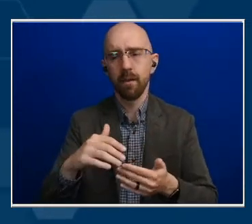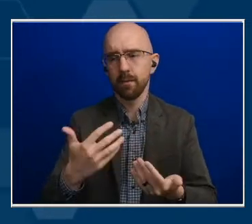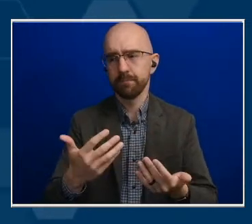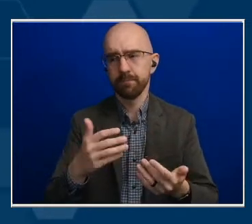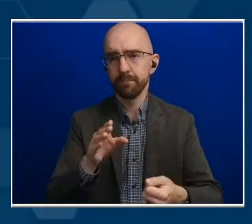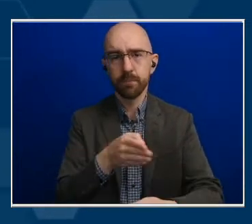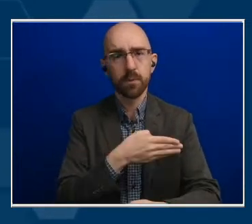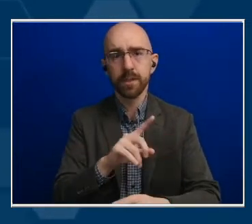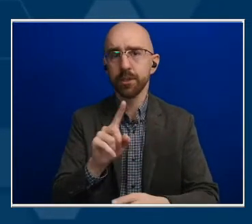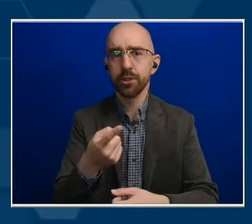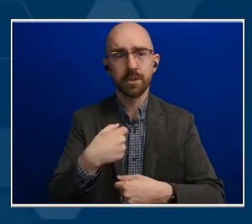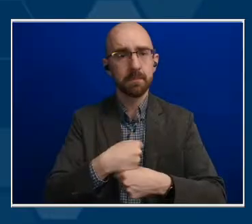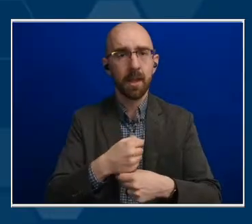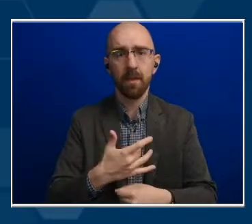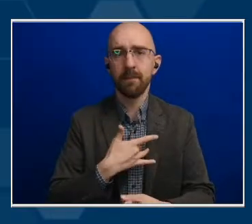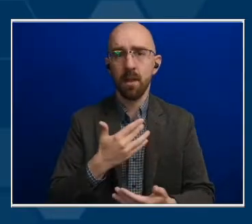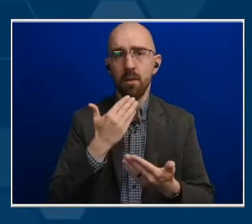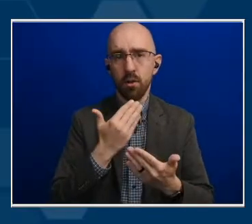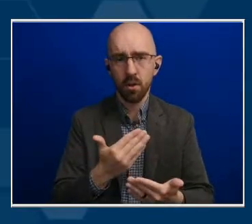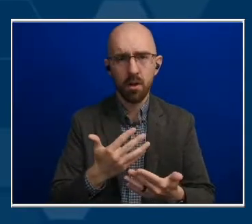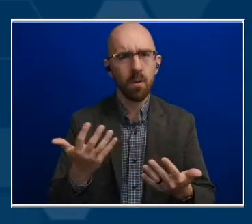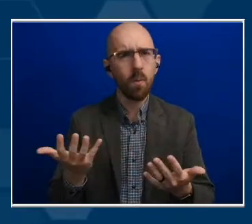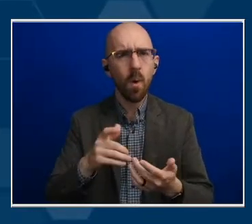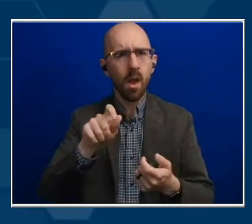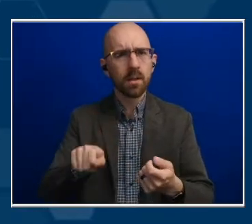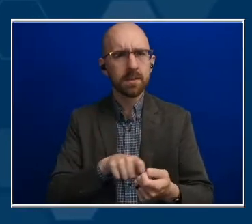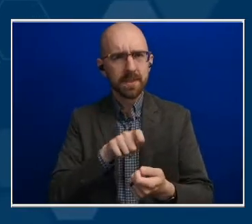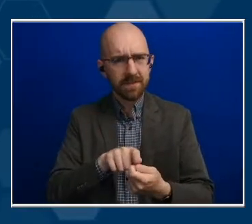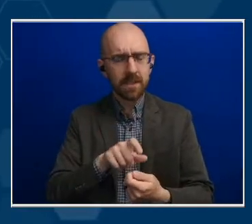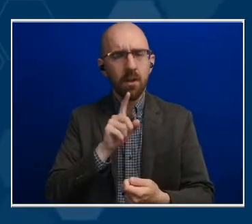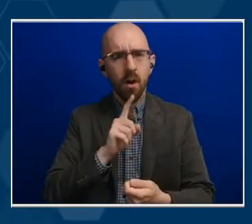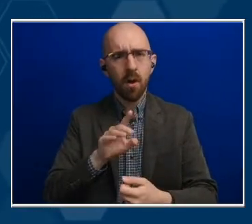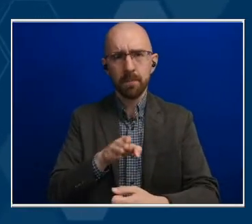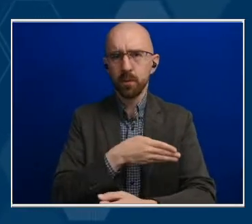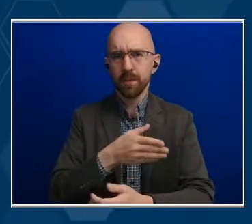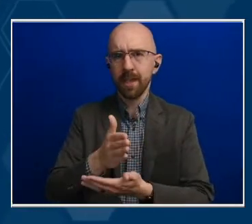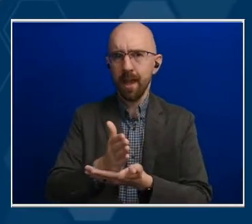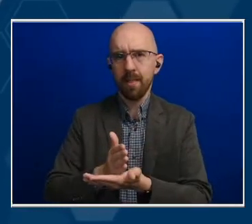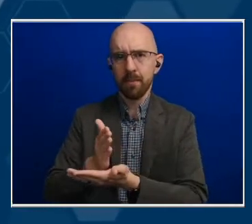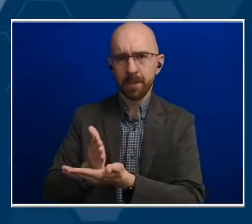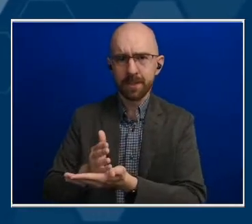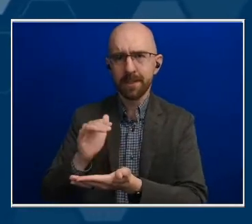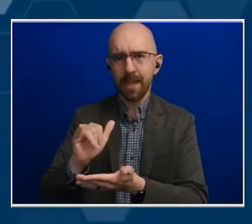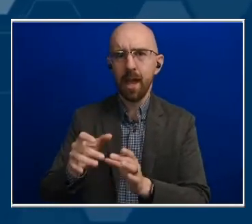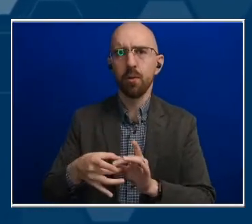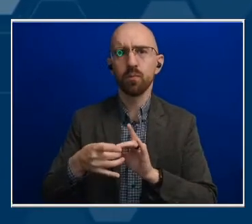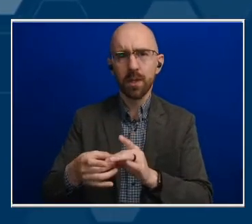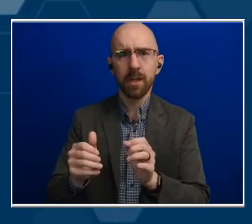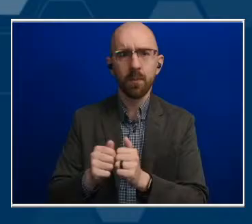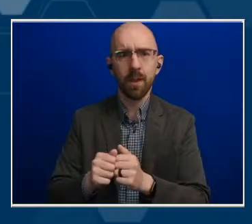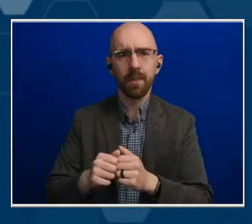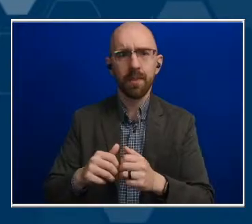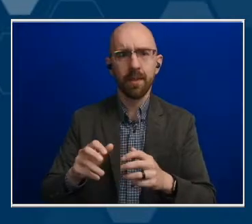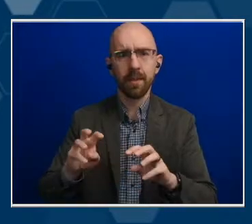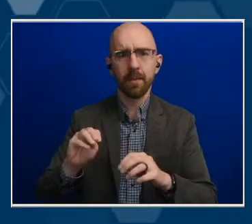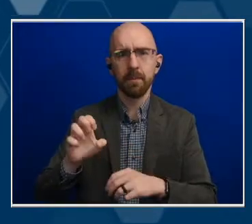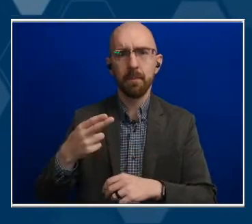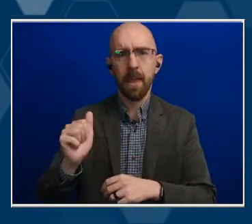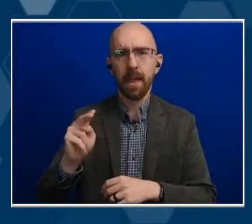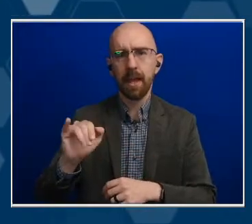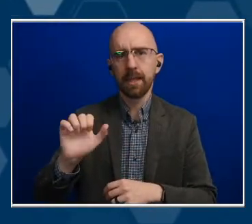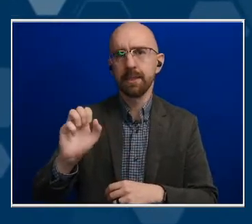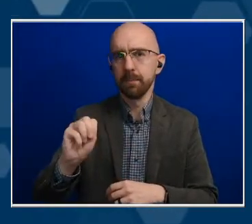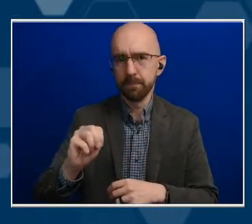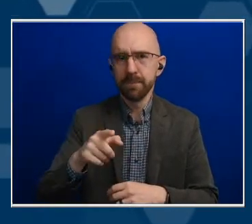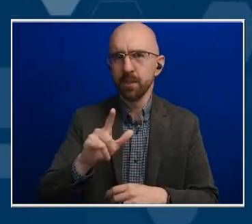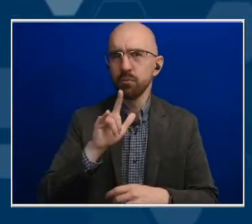feel good, what specifically are the music elements that are related to the mechanism? And so this is a really unique